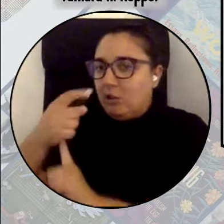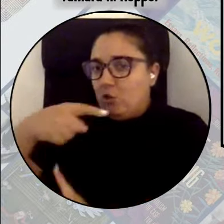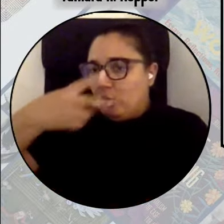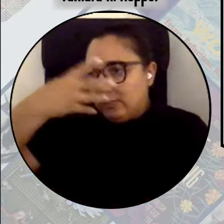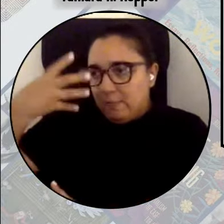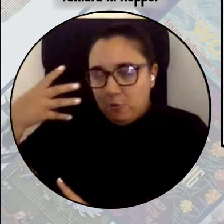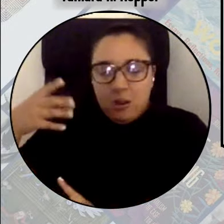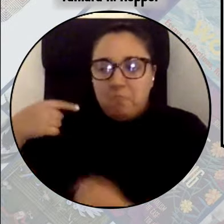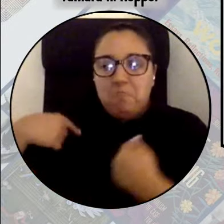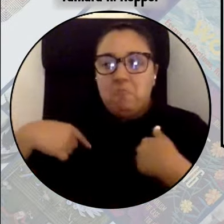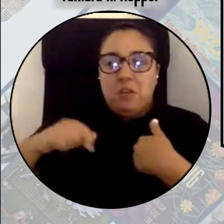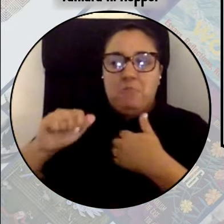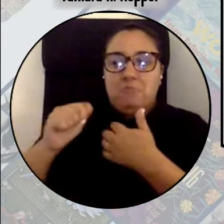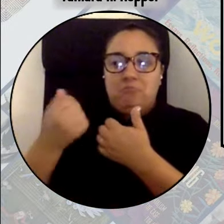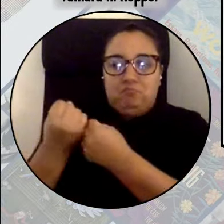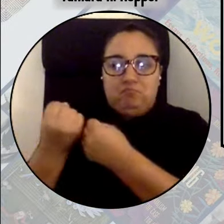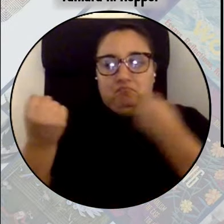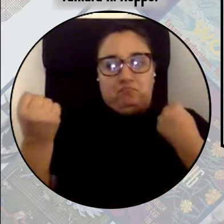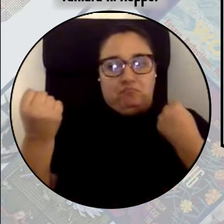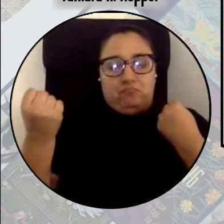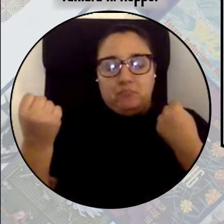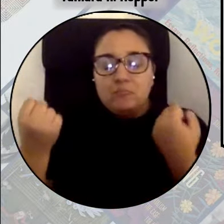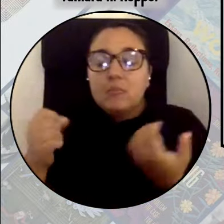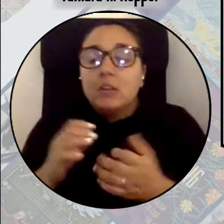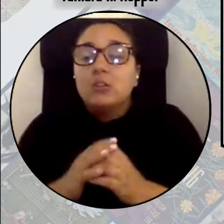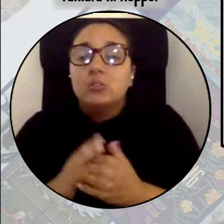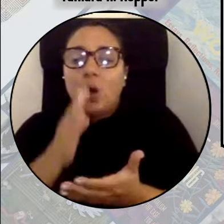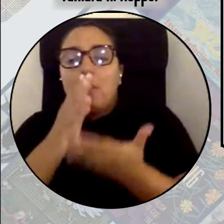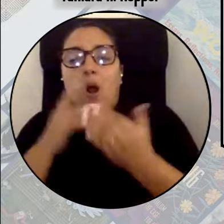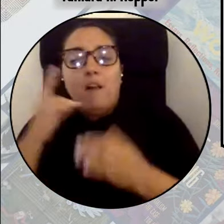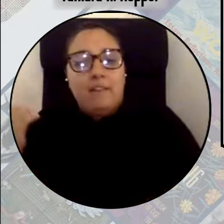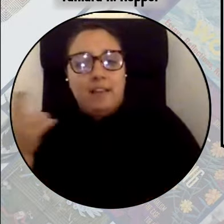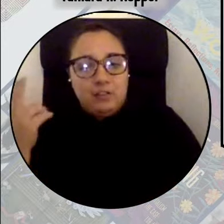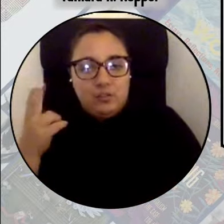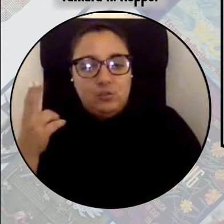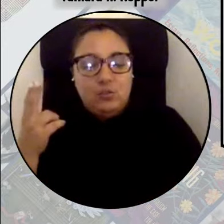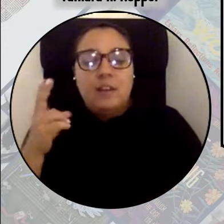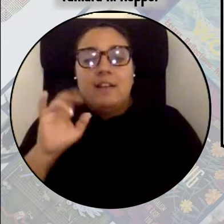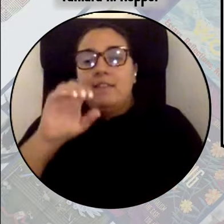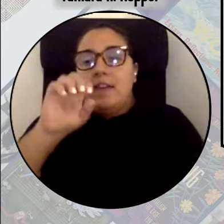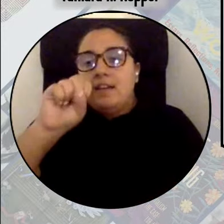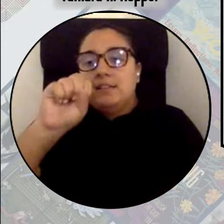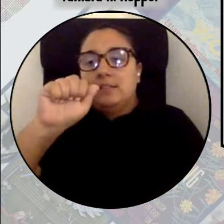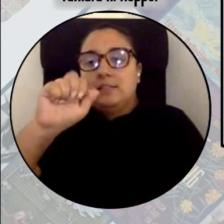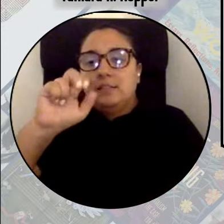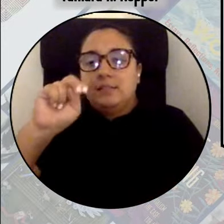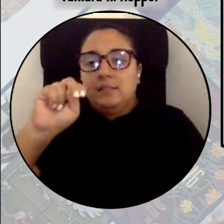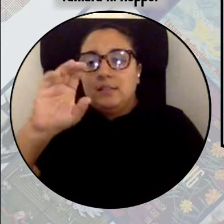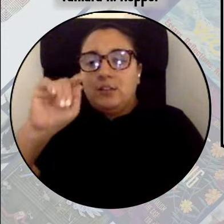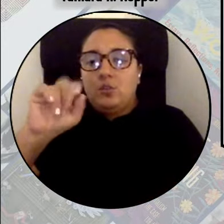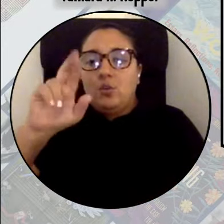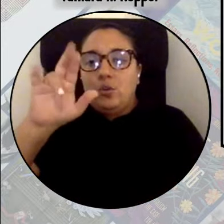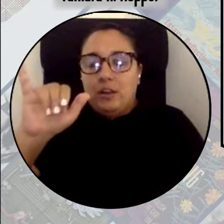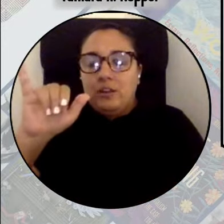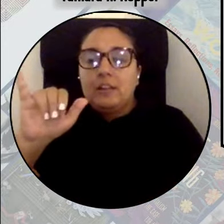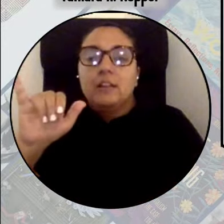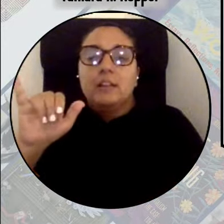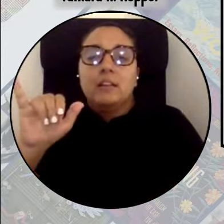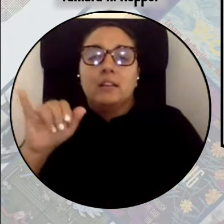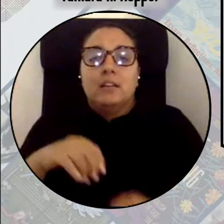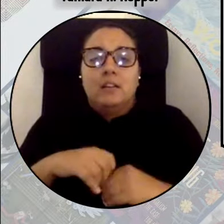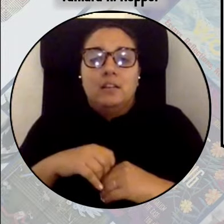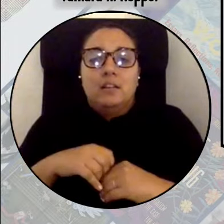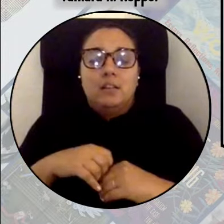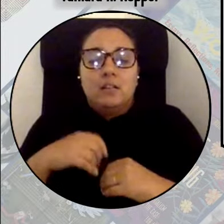this, is that part of the history of the sanctuary movement was in the 1980s in response to the refugee